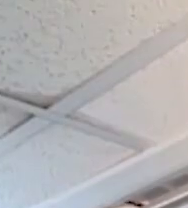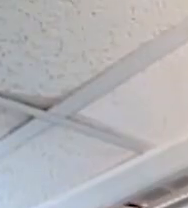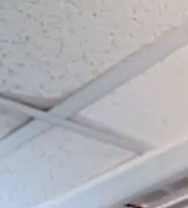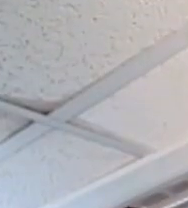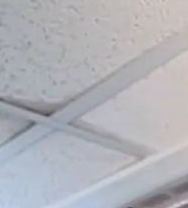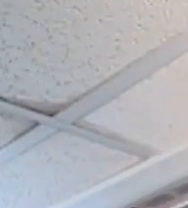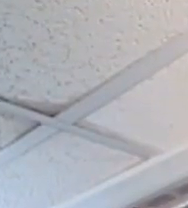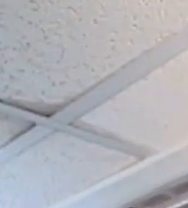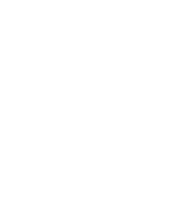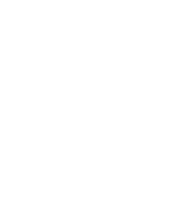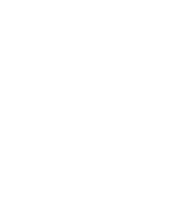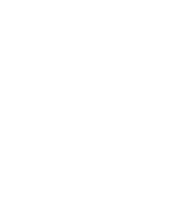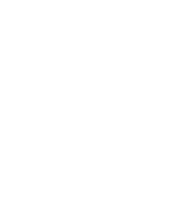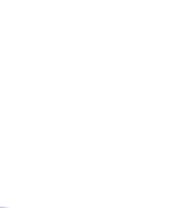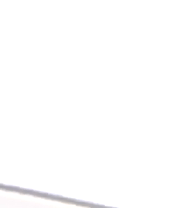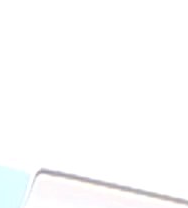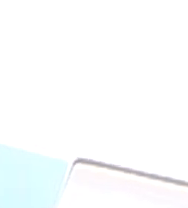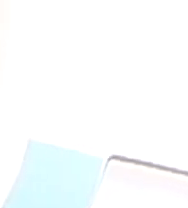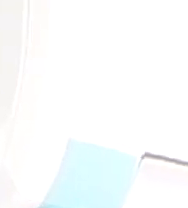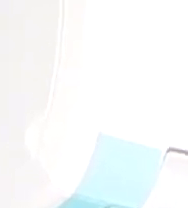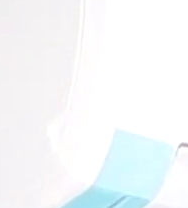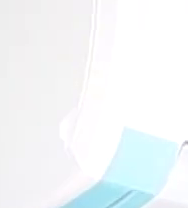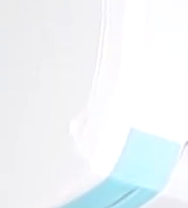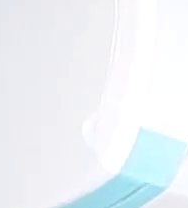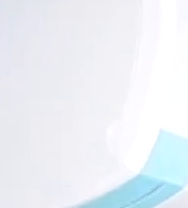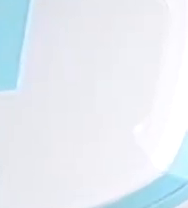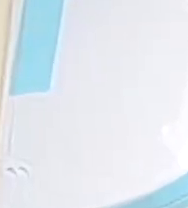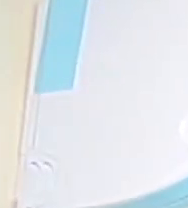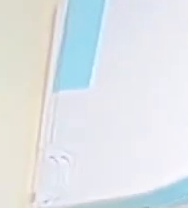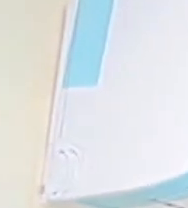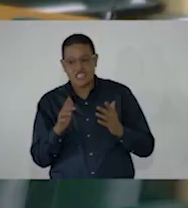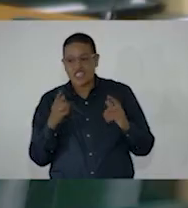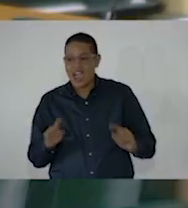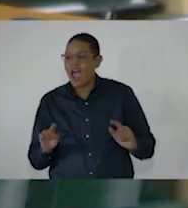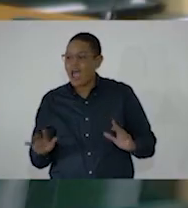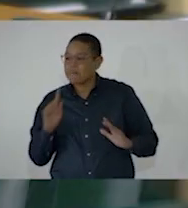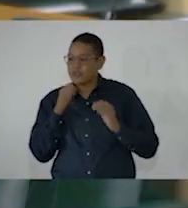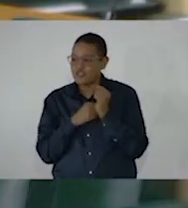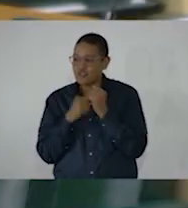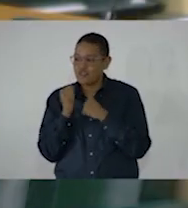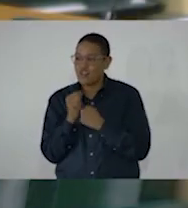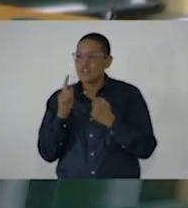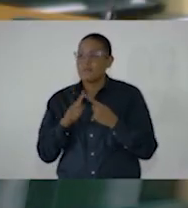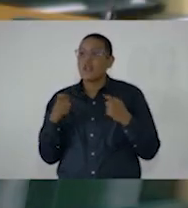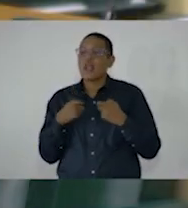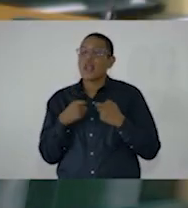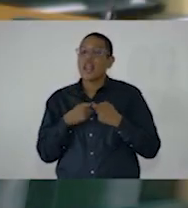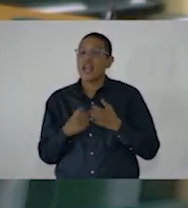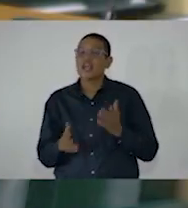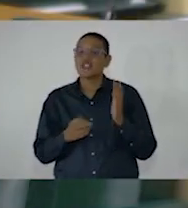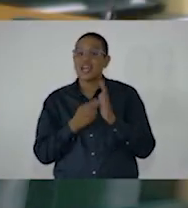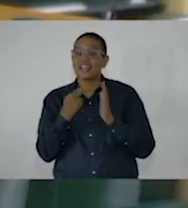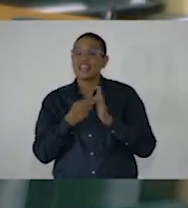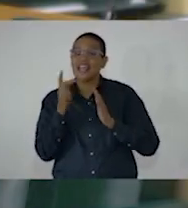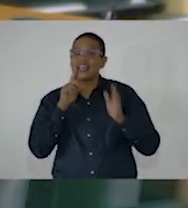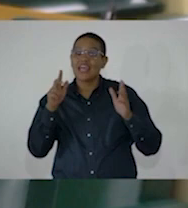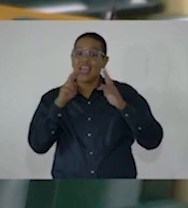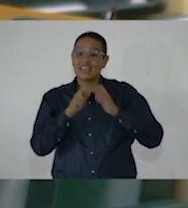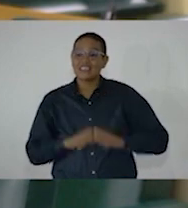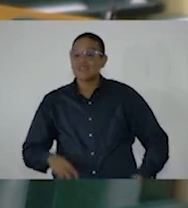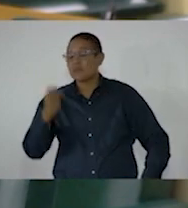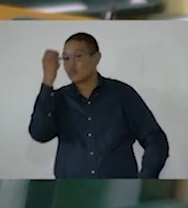lighting upgrade, and energy-efficient air conditioning technology. The structural and electrical integrity assessment of